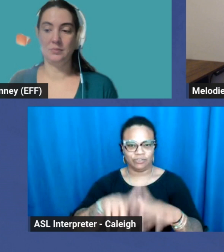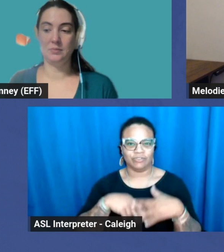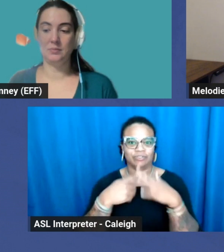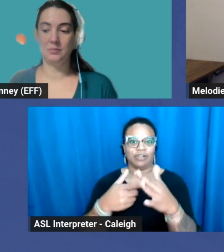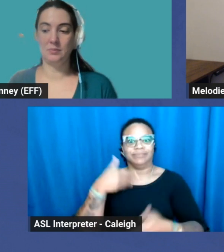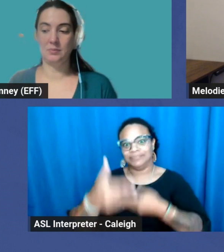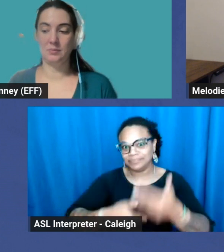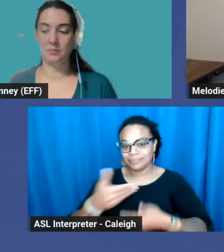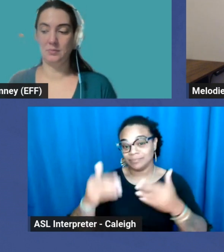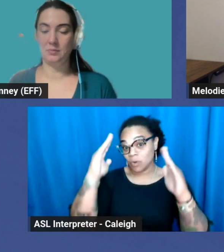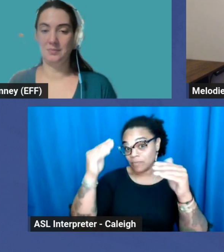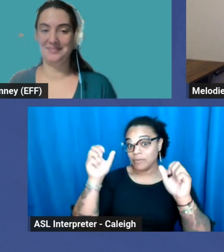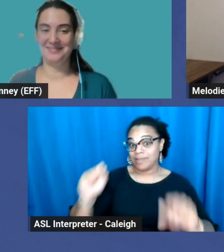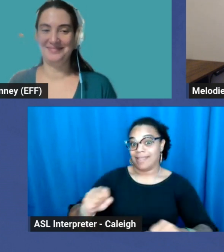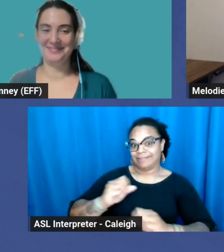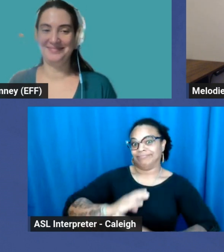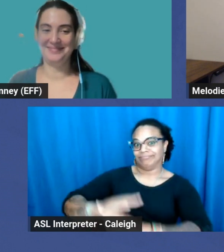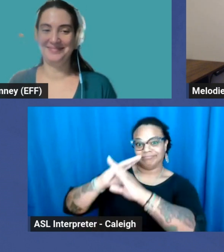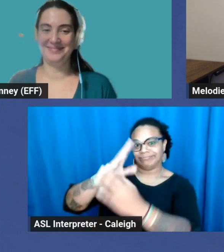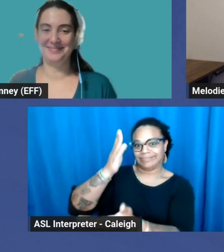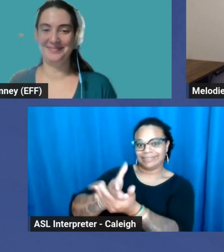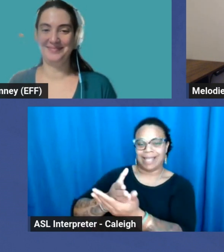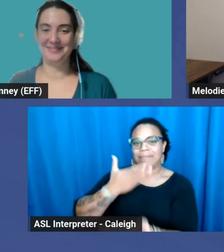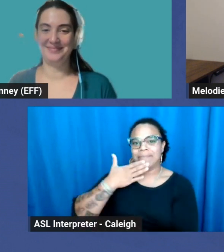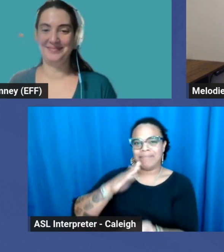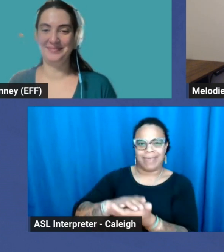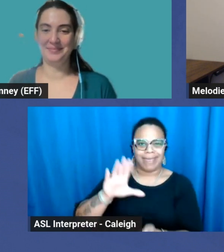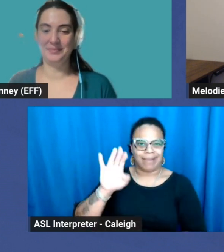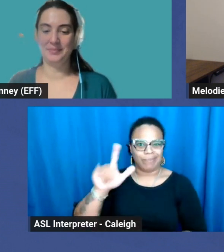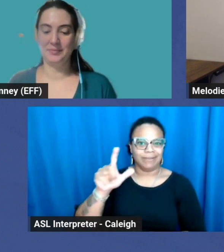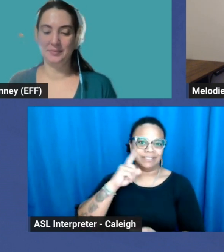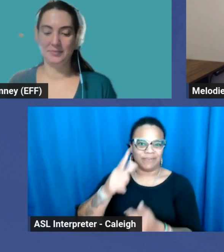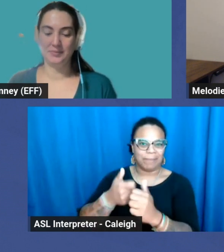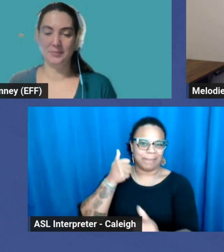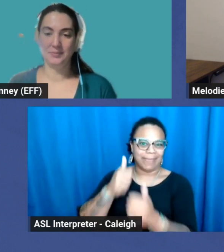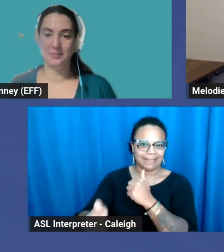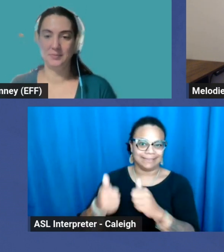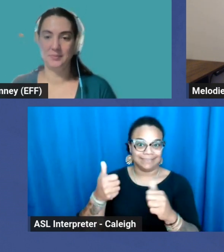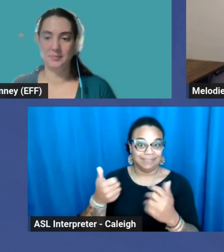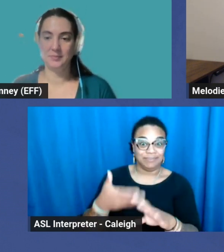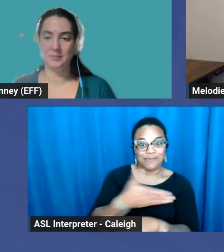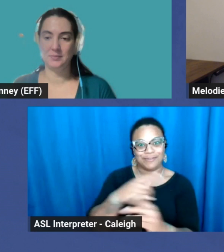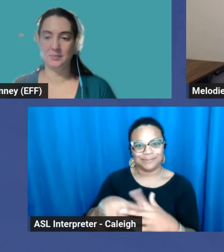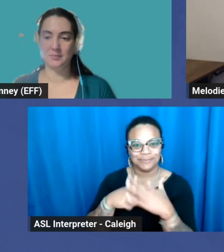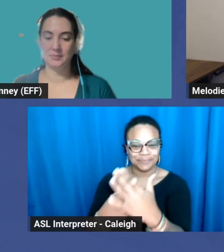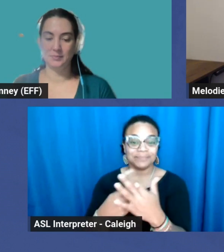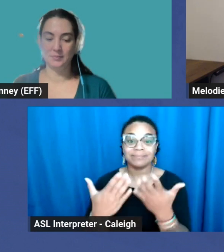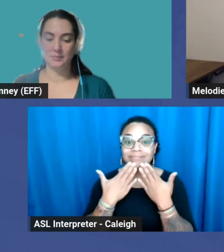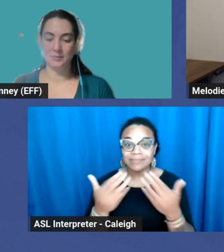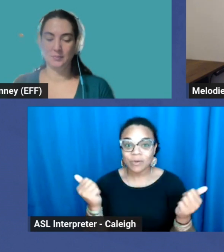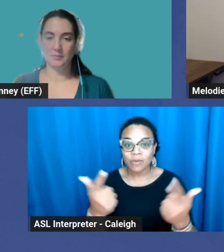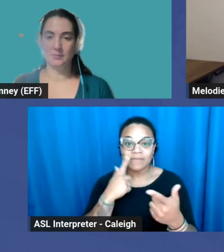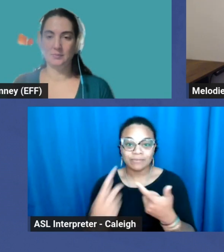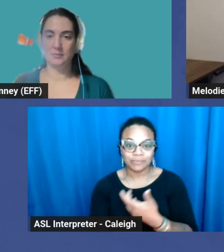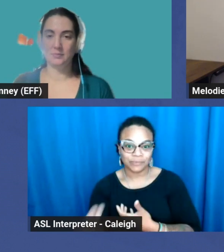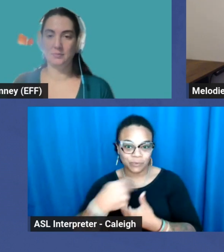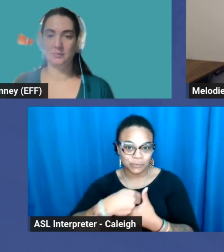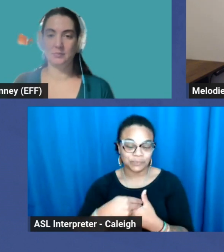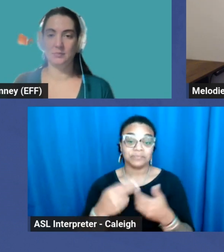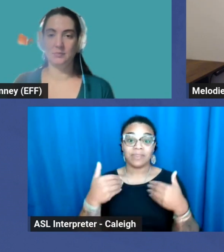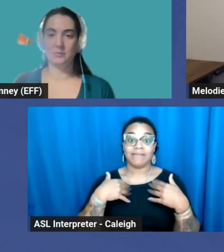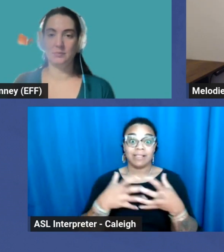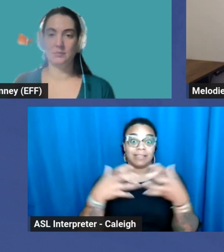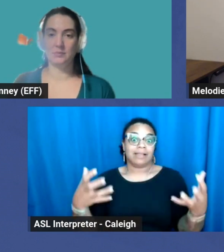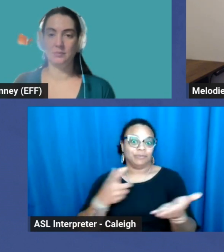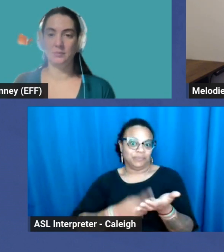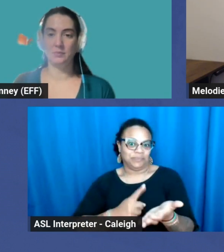some bad bills from passing right from the start. So, thanks everybody for being here. We have a lot to get to,